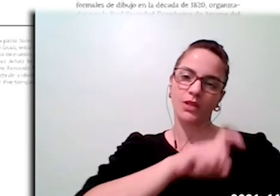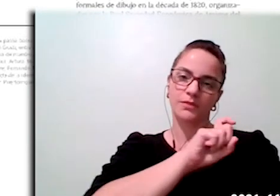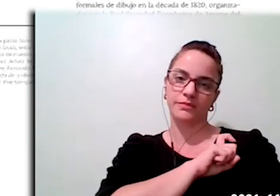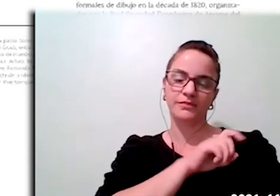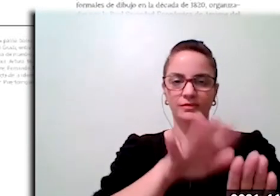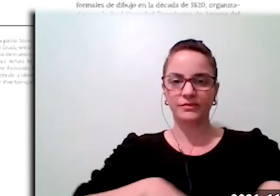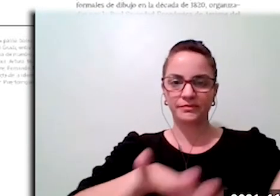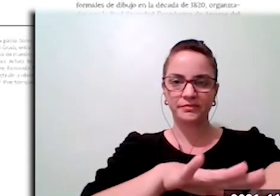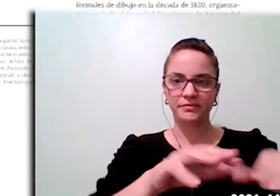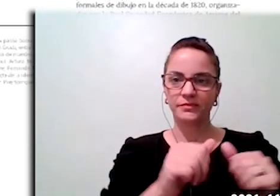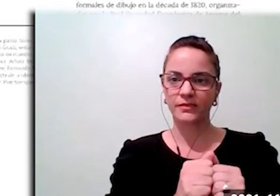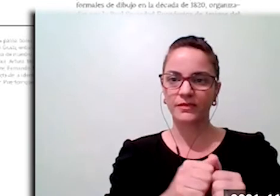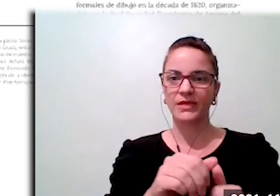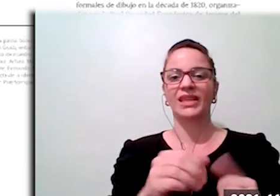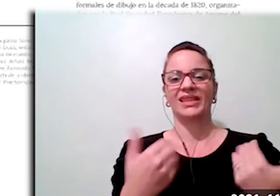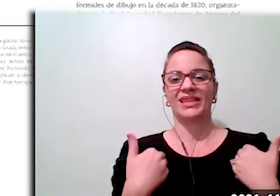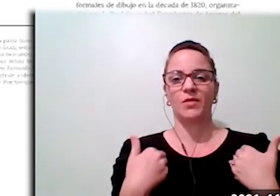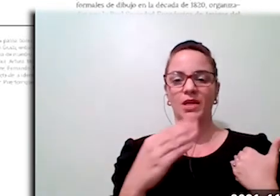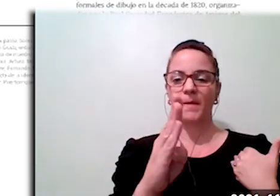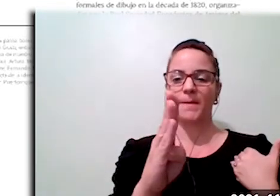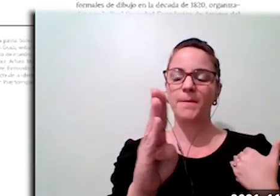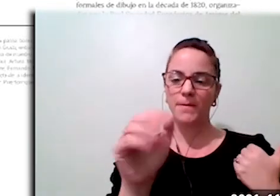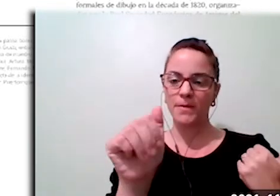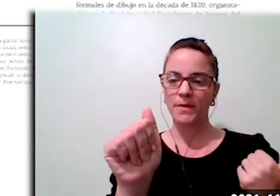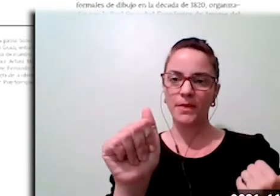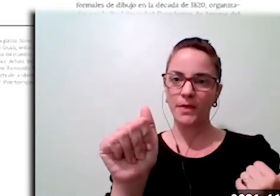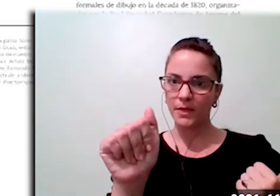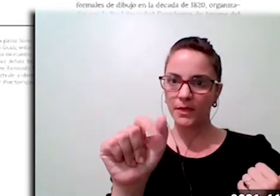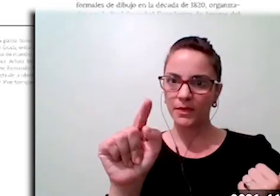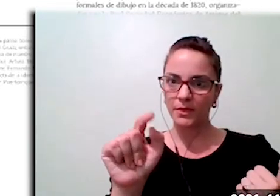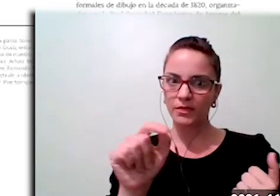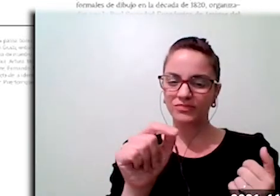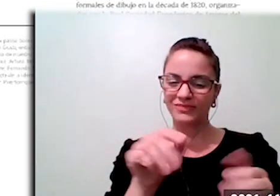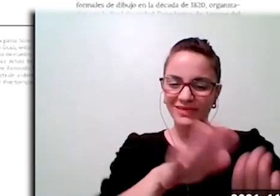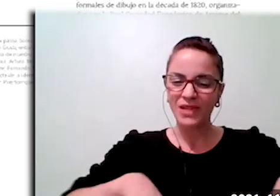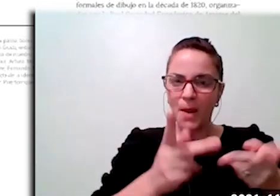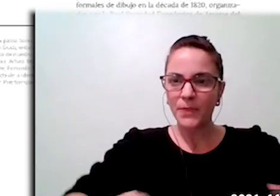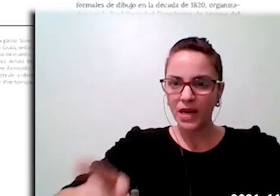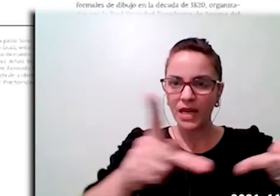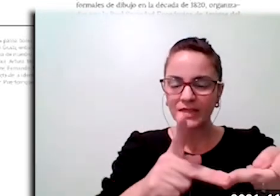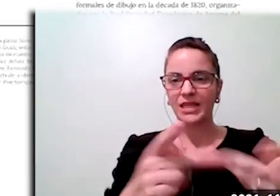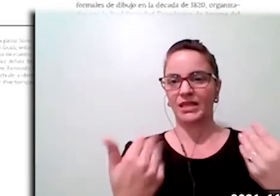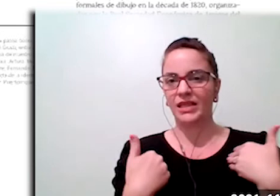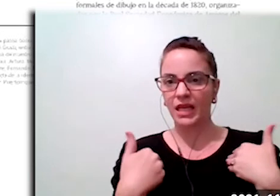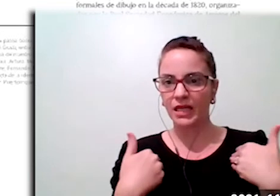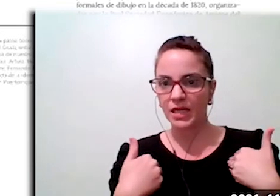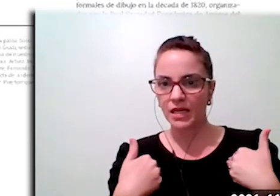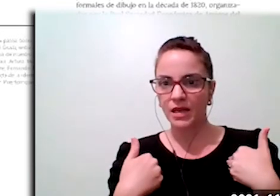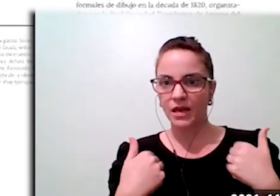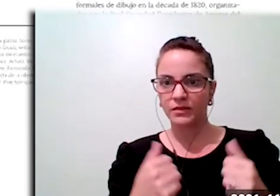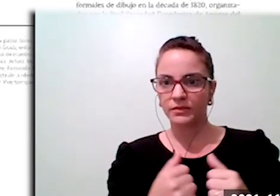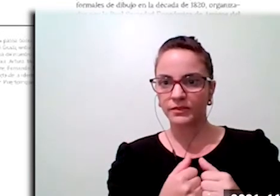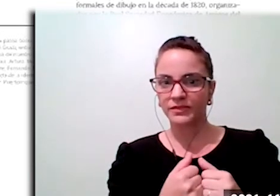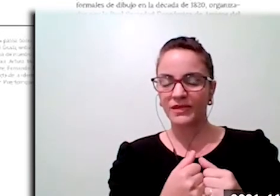squares were slowly shaping the spirit and physiognomy of what today we identify as the